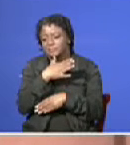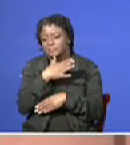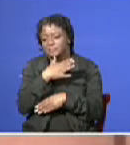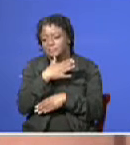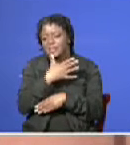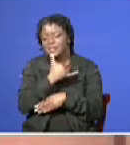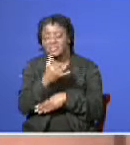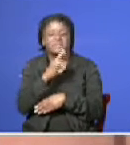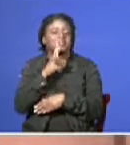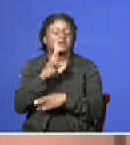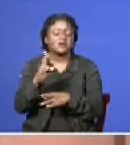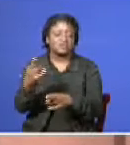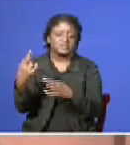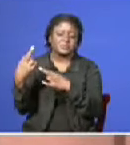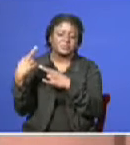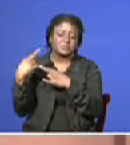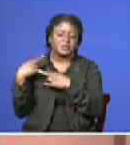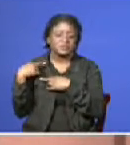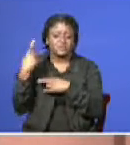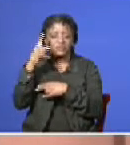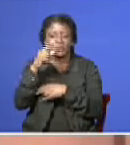They are responsible for me